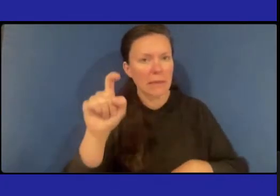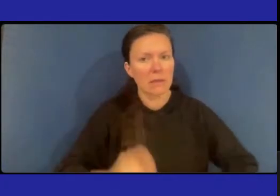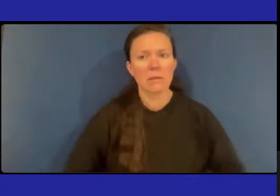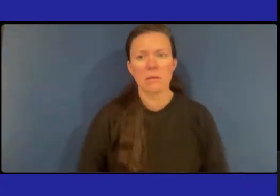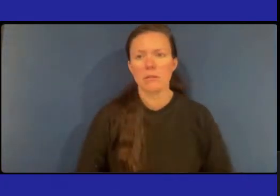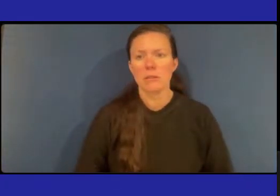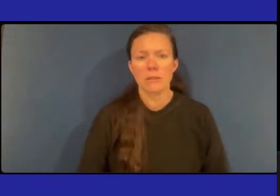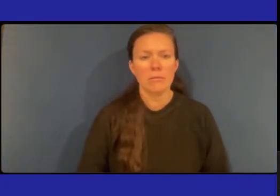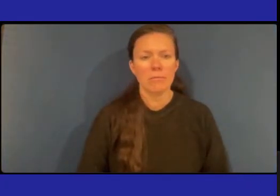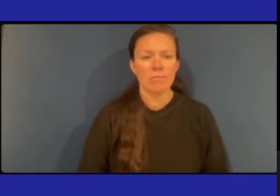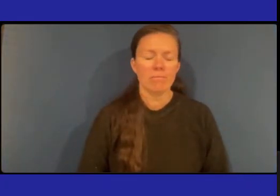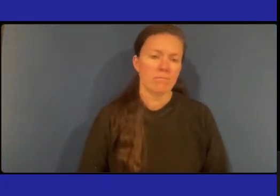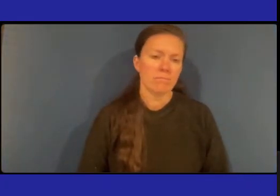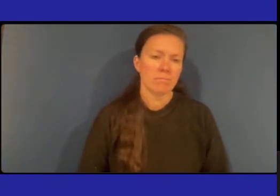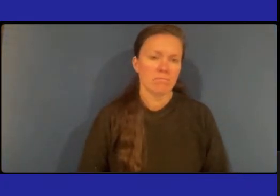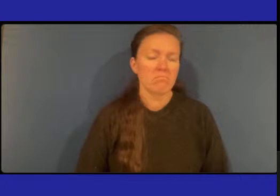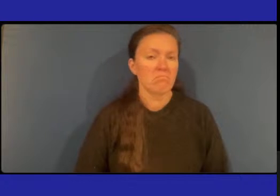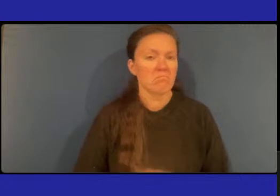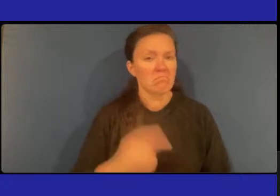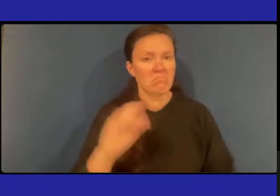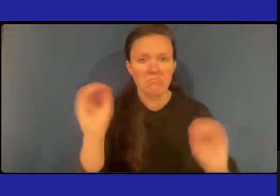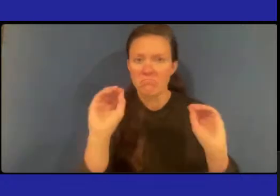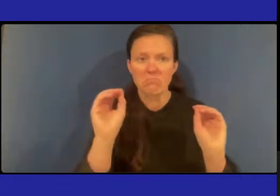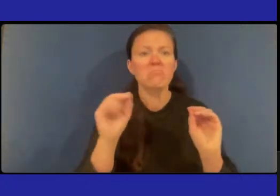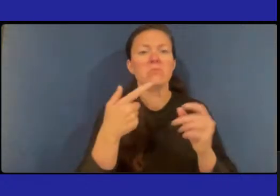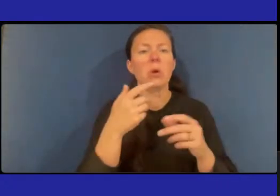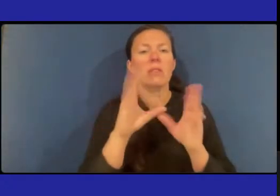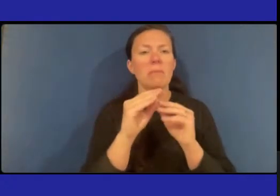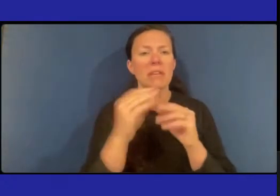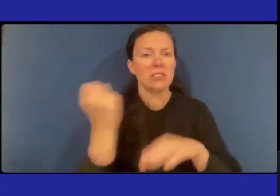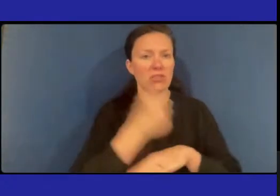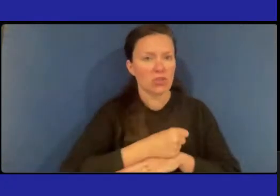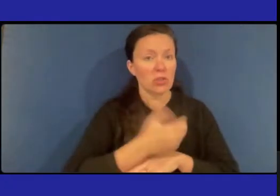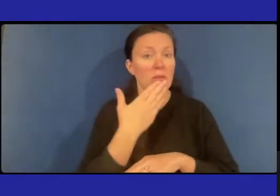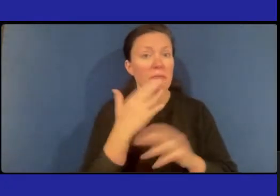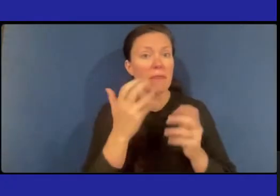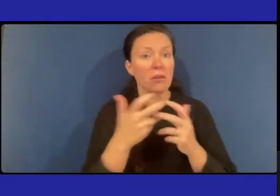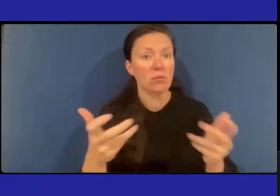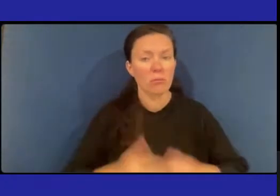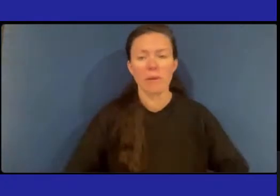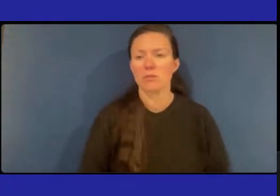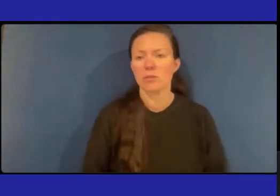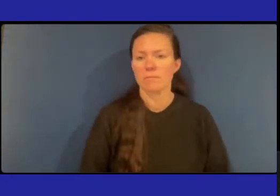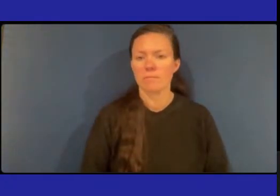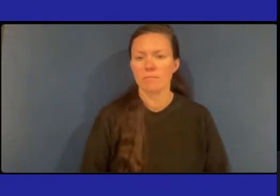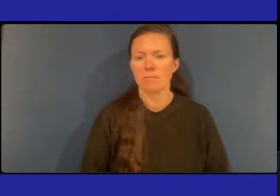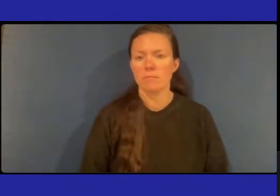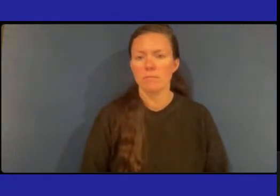So hearing none, the meeting is adjourned. Thank you so much. Thank you.